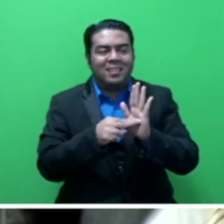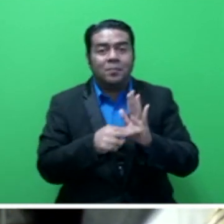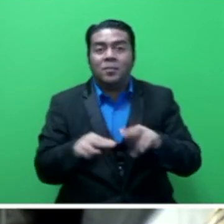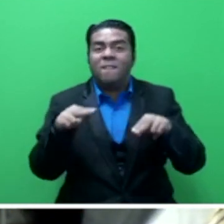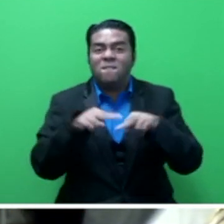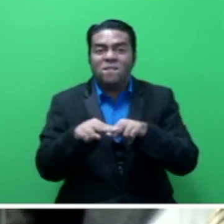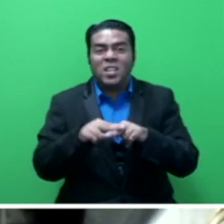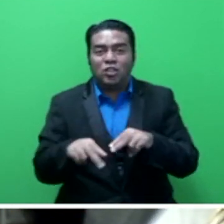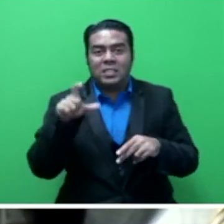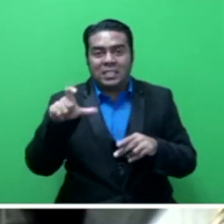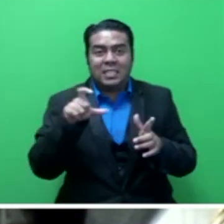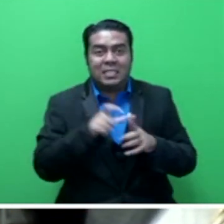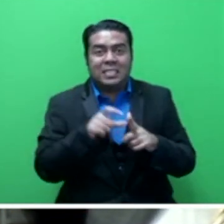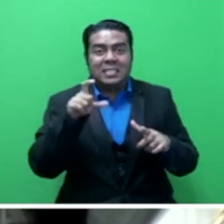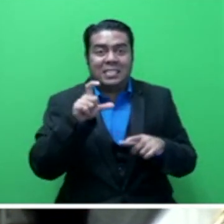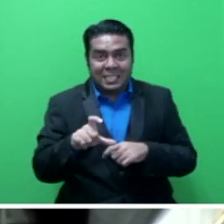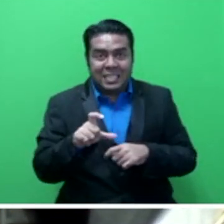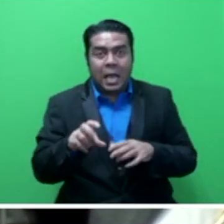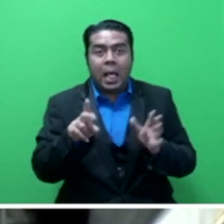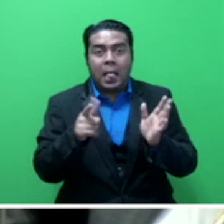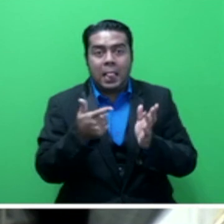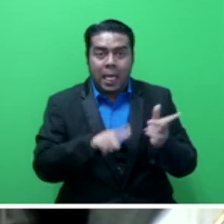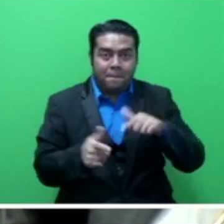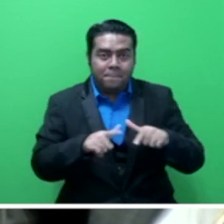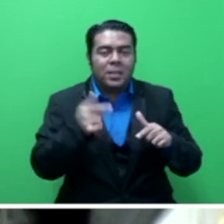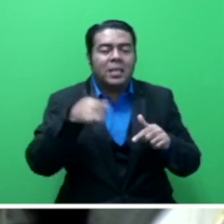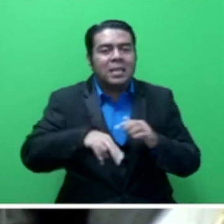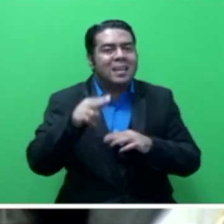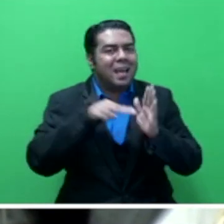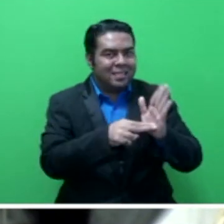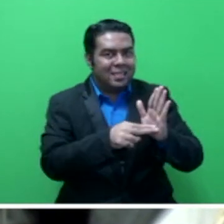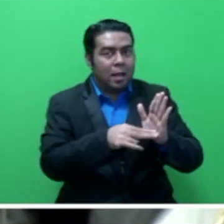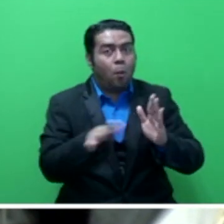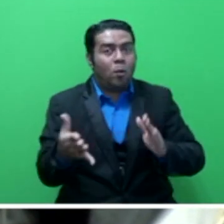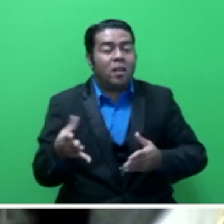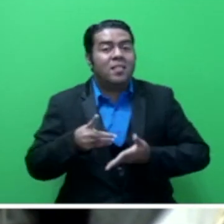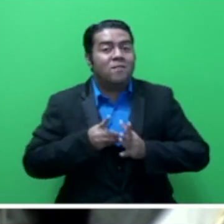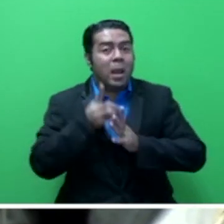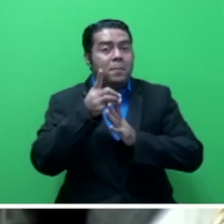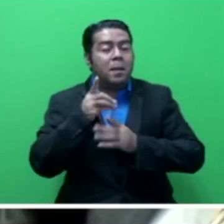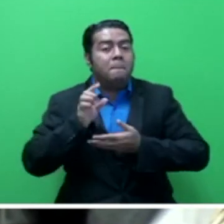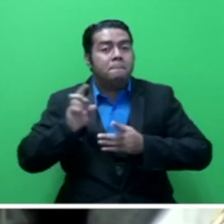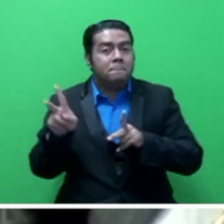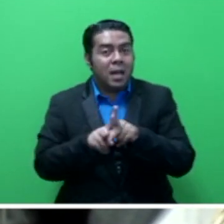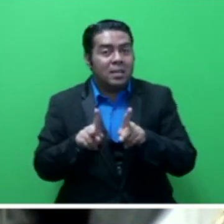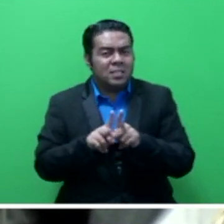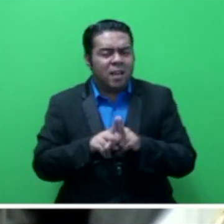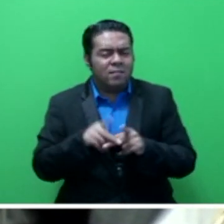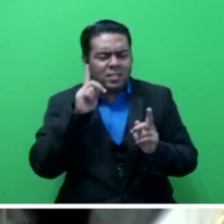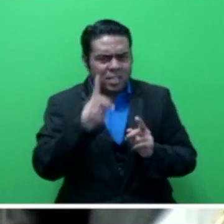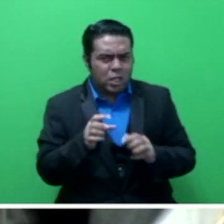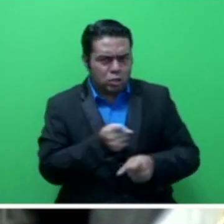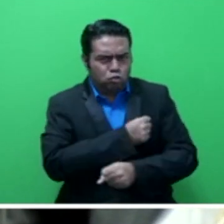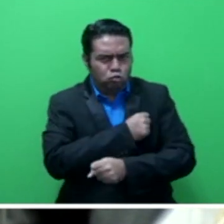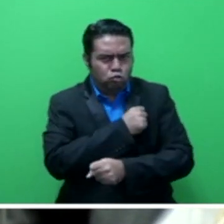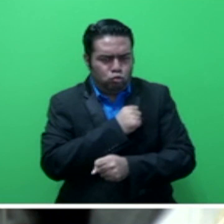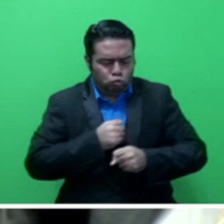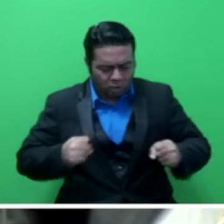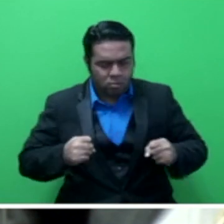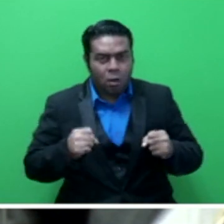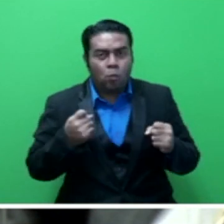lab in Nadi. And again, it's come because development partners have seen the strength that we've shown in terms of our